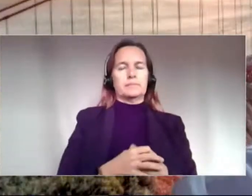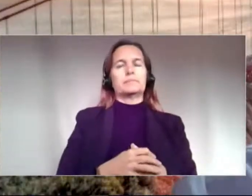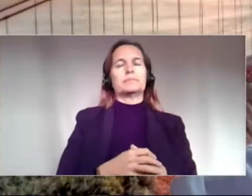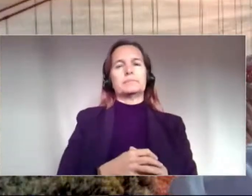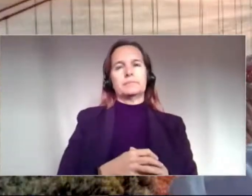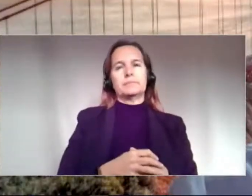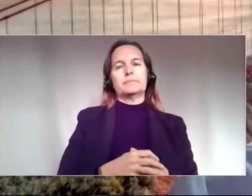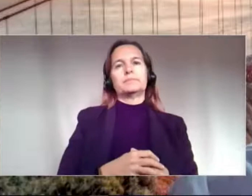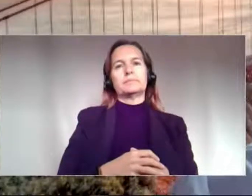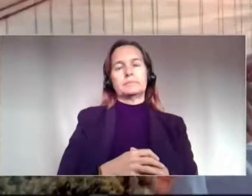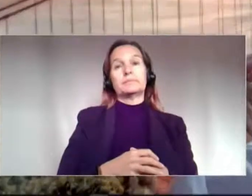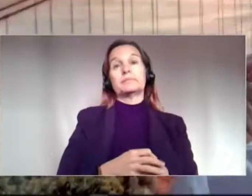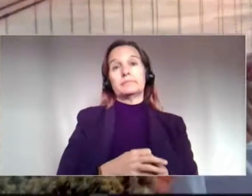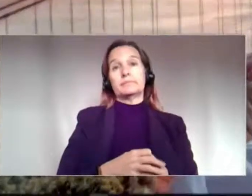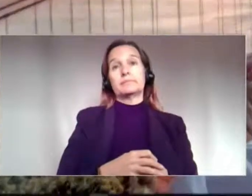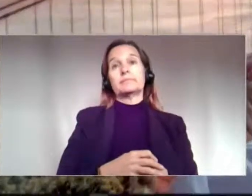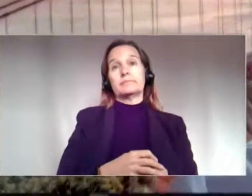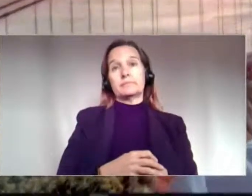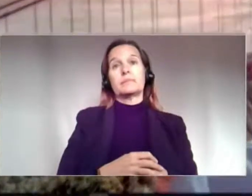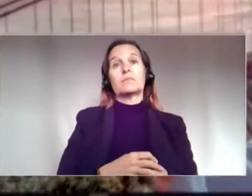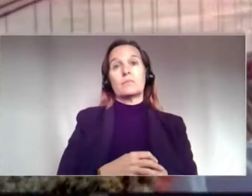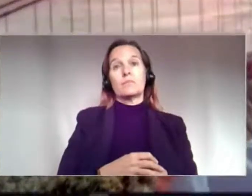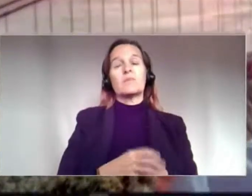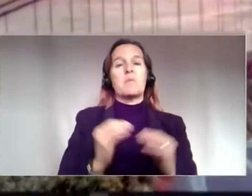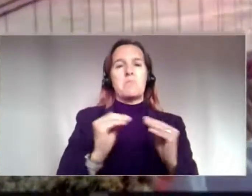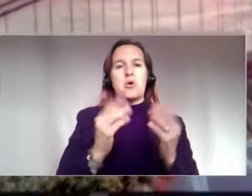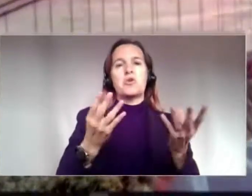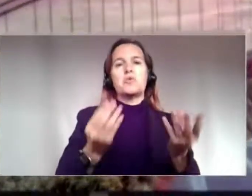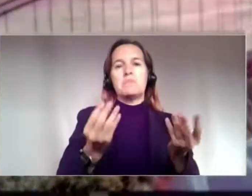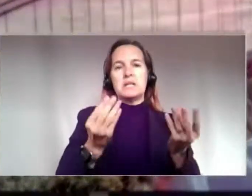with higher humidity and smoke dispersion.